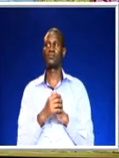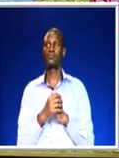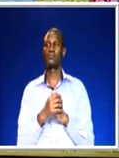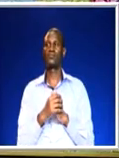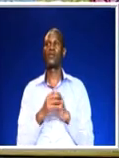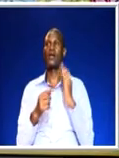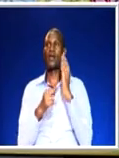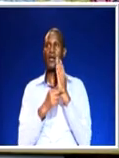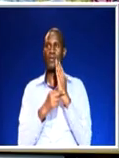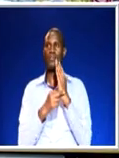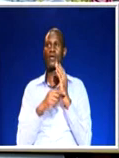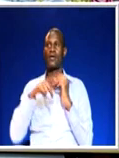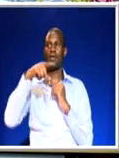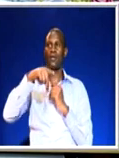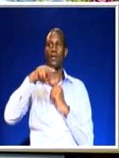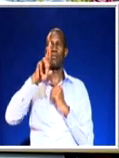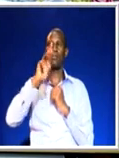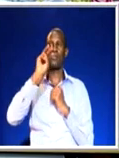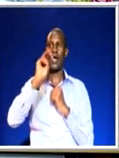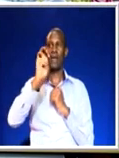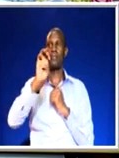It is called the prime meridian.